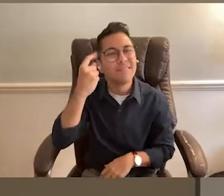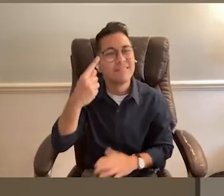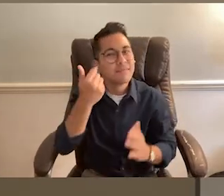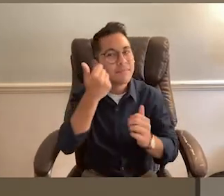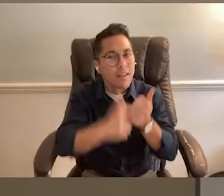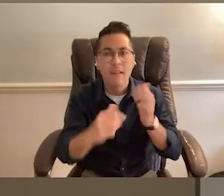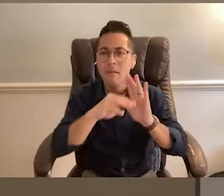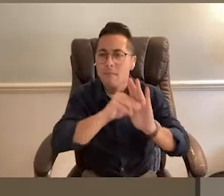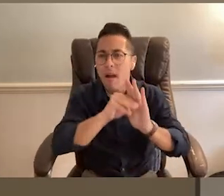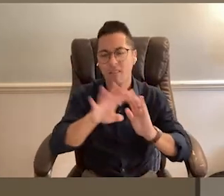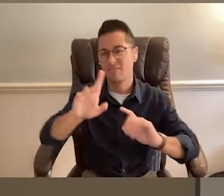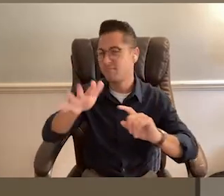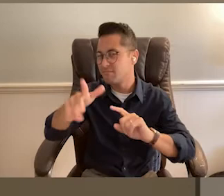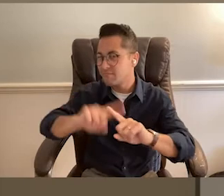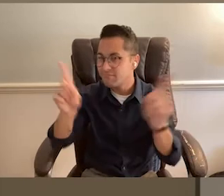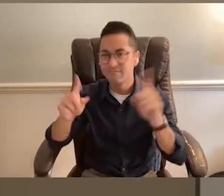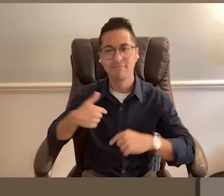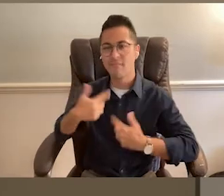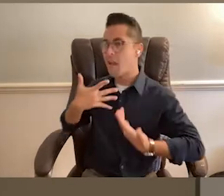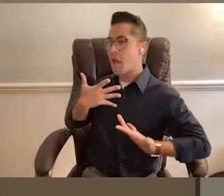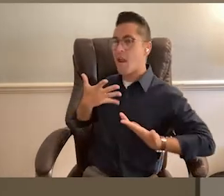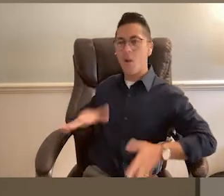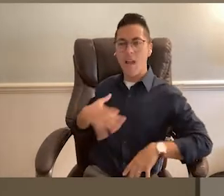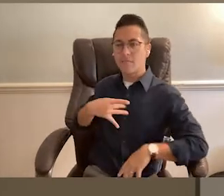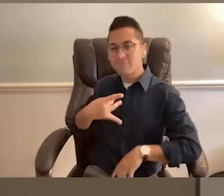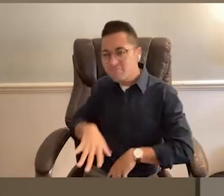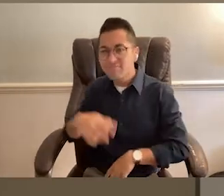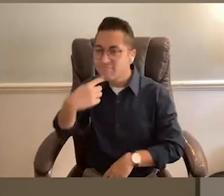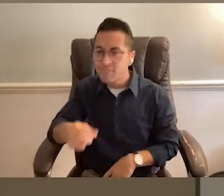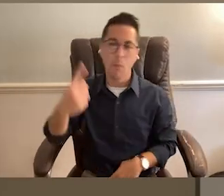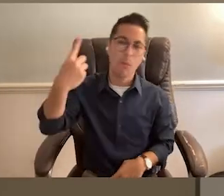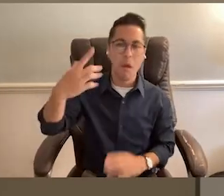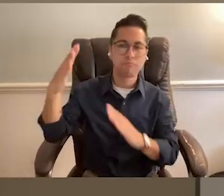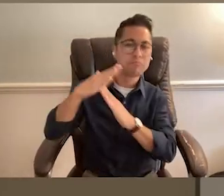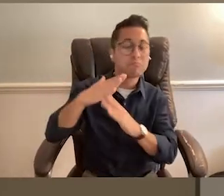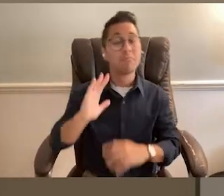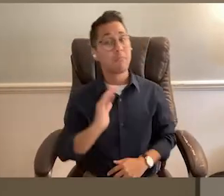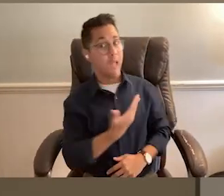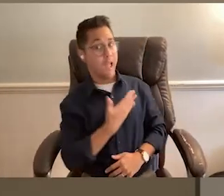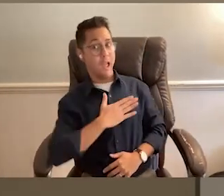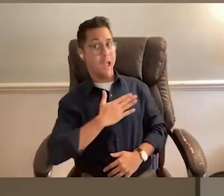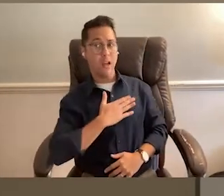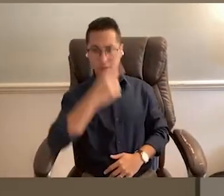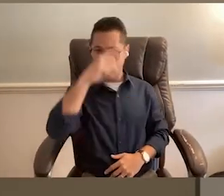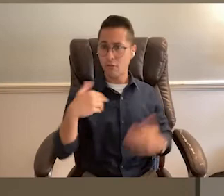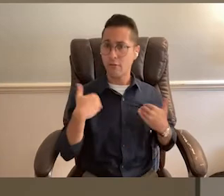that come from inclusive classrooms, and be able to understand benefits to people without disabilities that come from inclusive